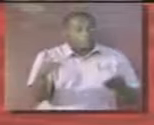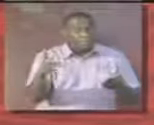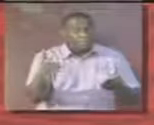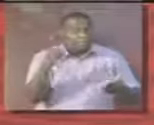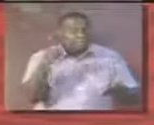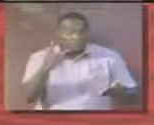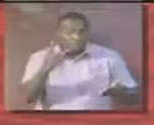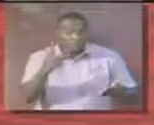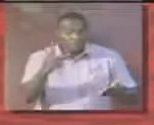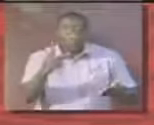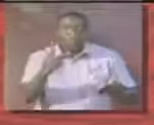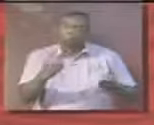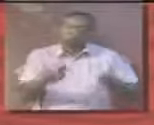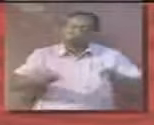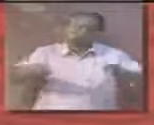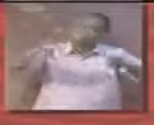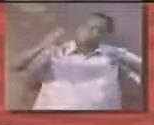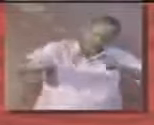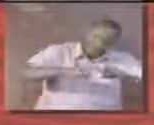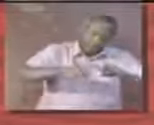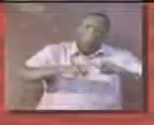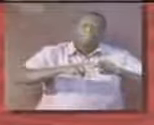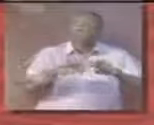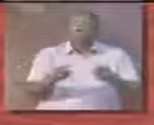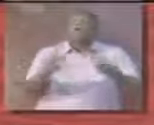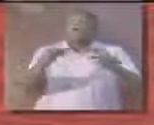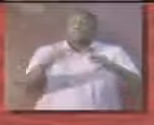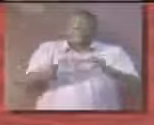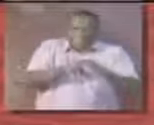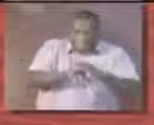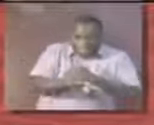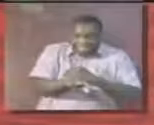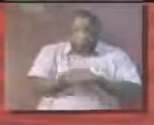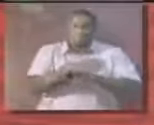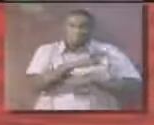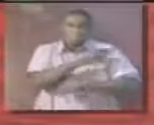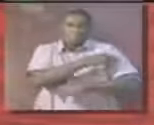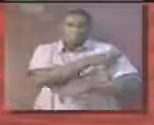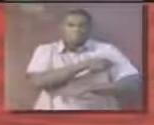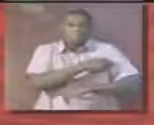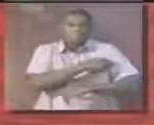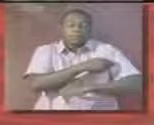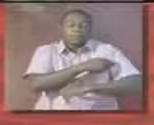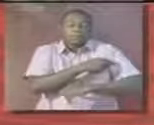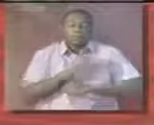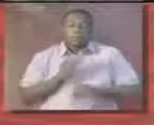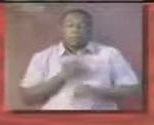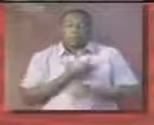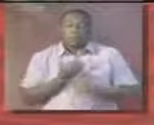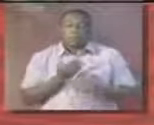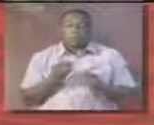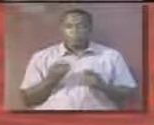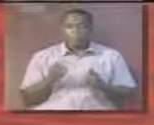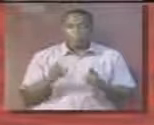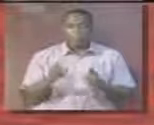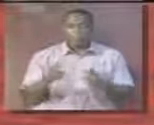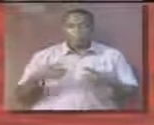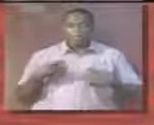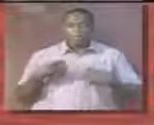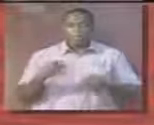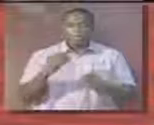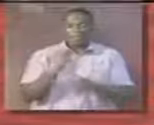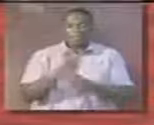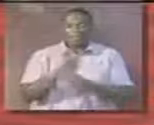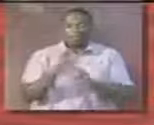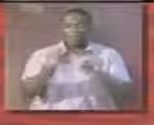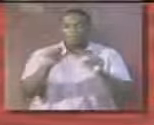overall occupancy of the hospitals in the parallel healthcare system. At present, and up until yesterday afternoon,